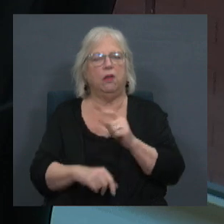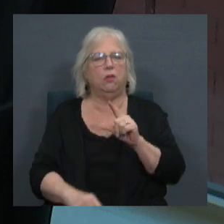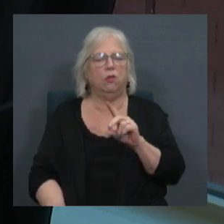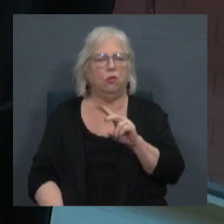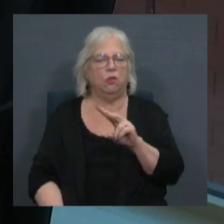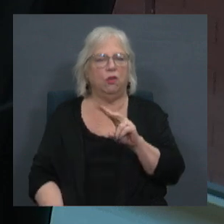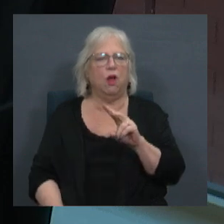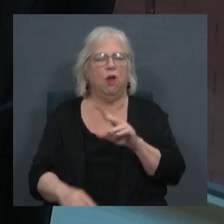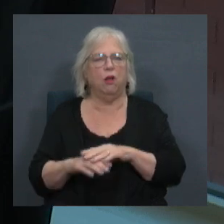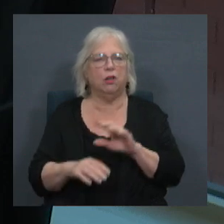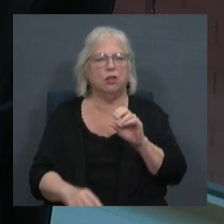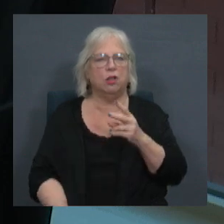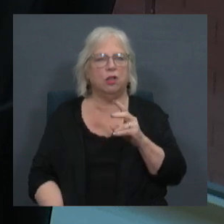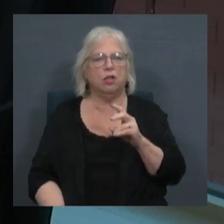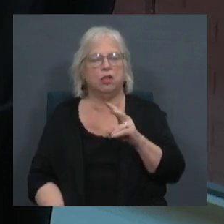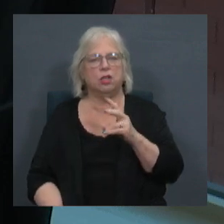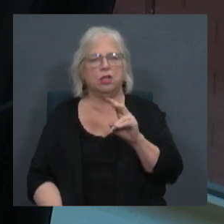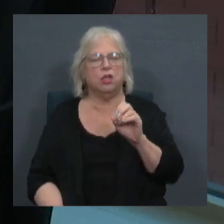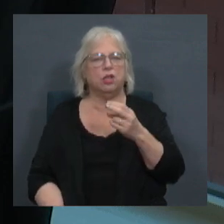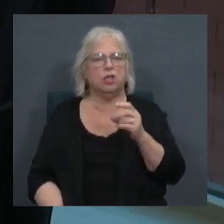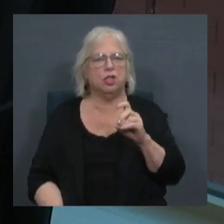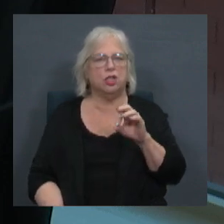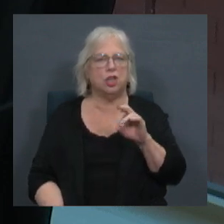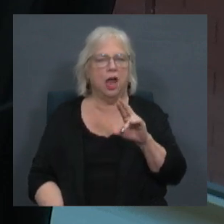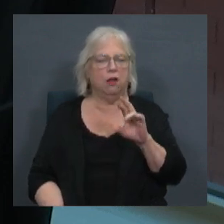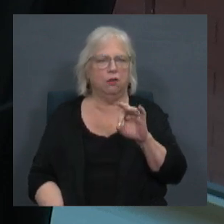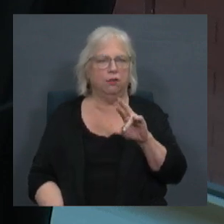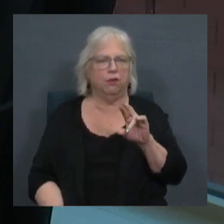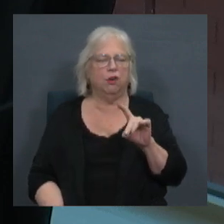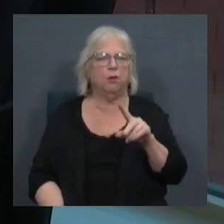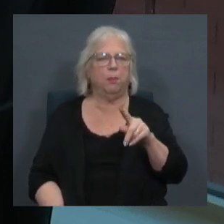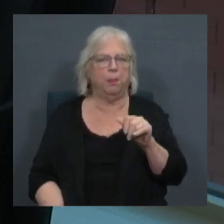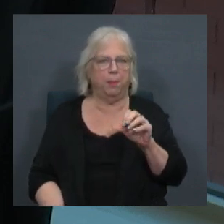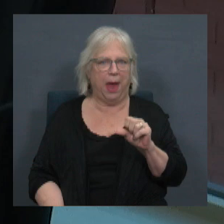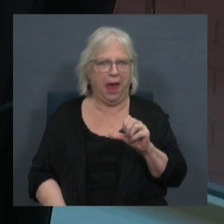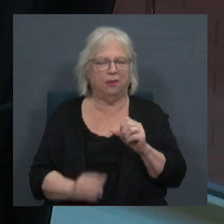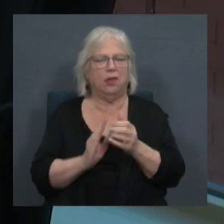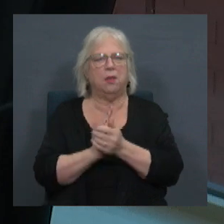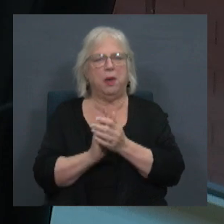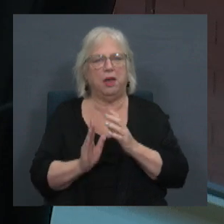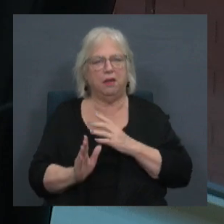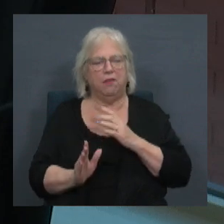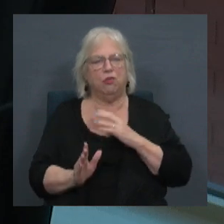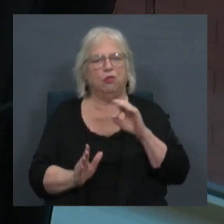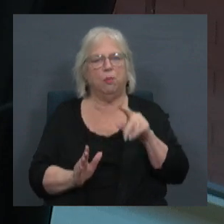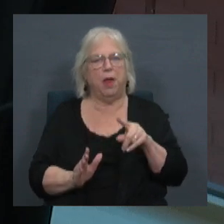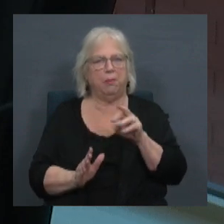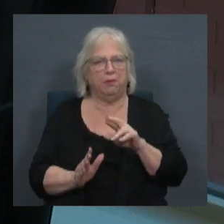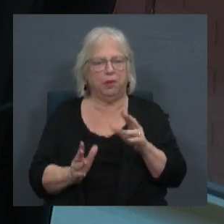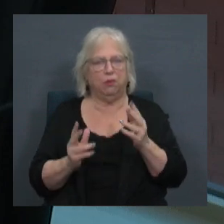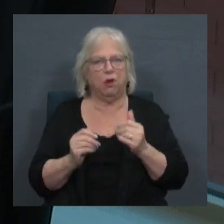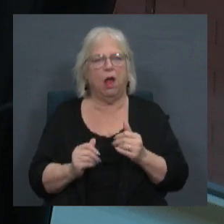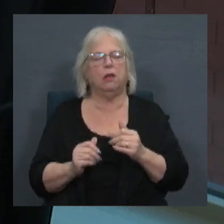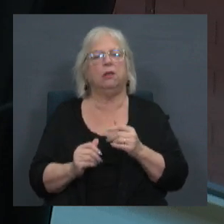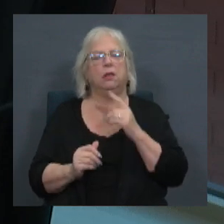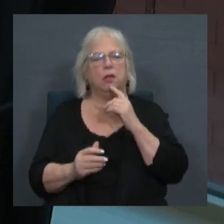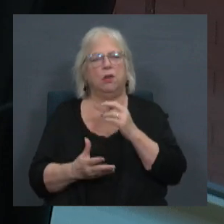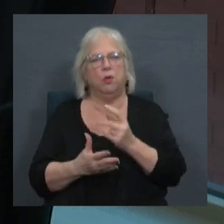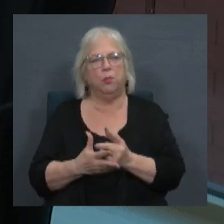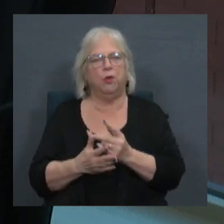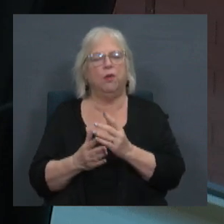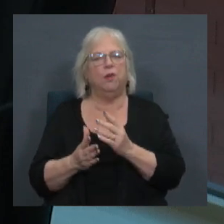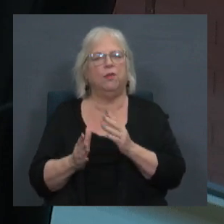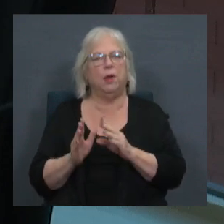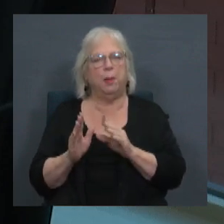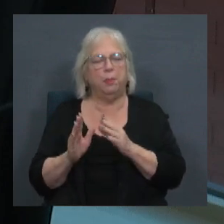Pass, City of Little Rock, Arkansas, amending the official zoning map of the City of Little Rock, Arkansas, and for other purposes. An ordinance to approve a planned